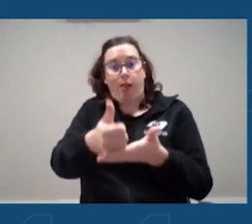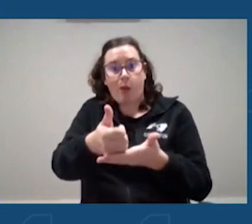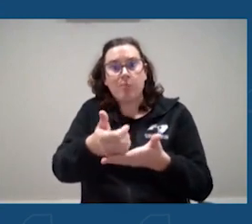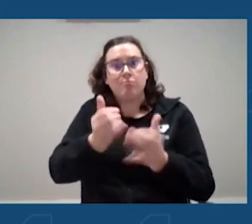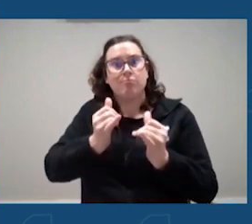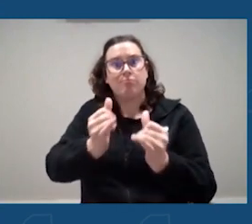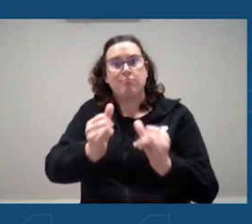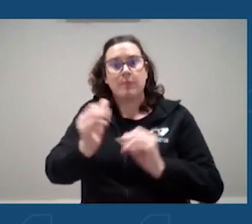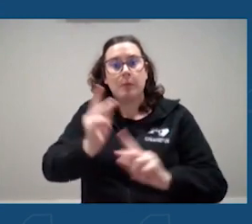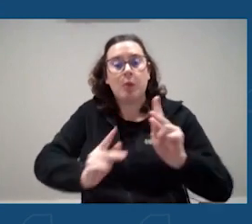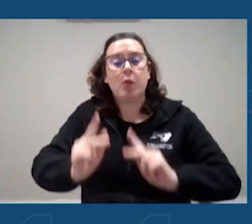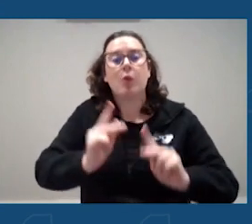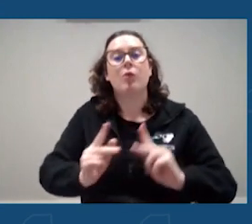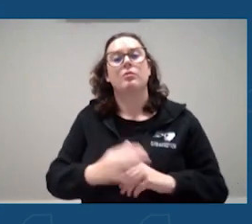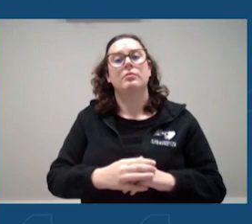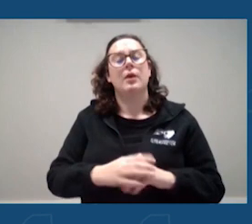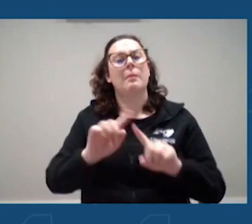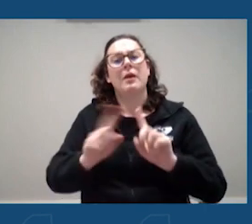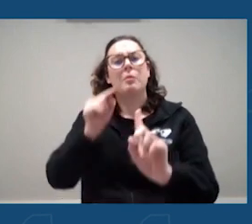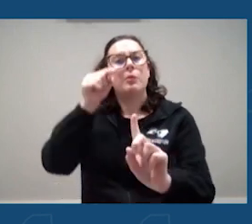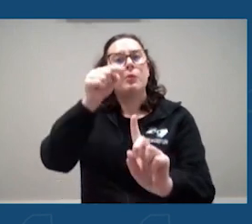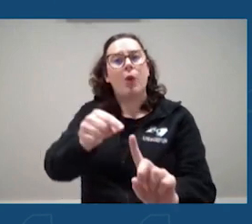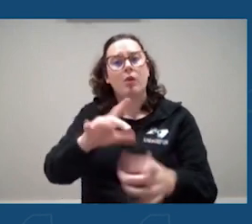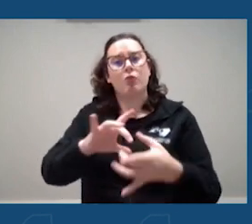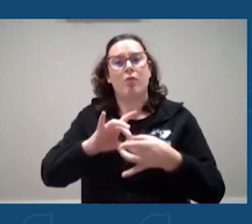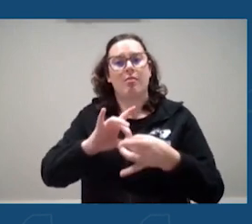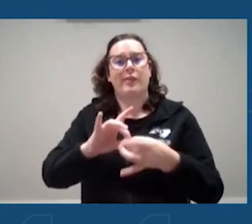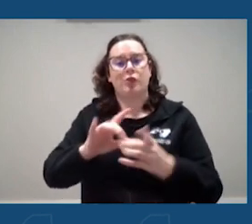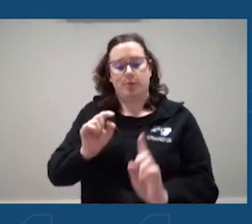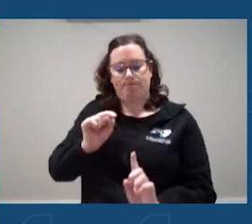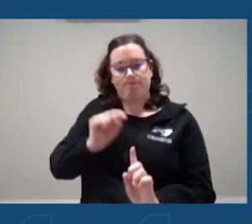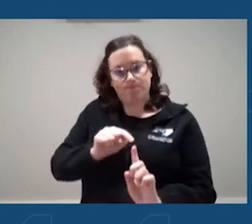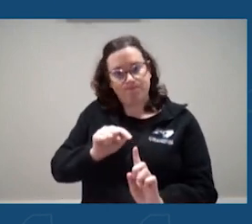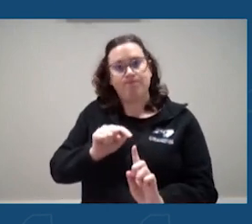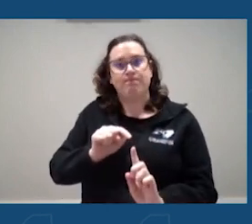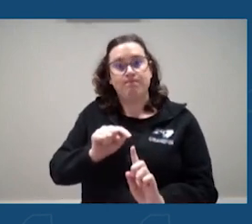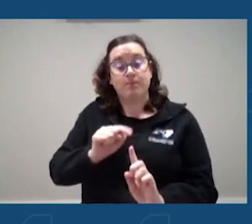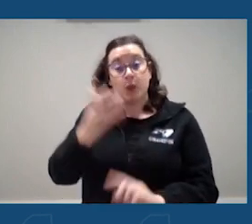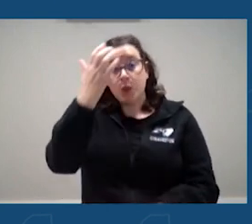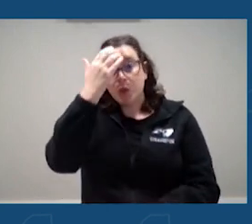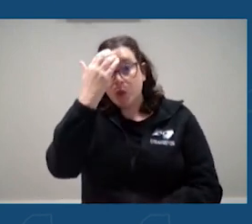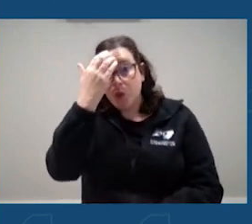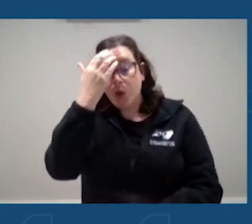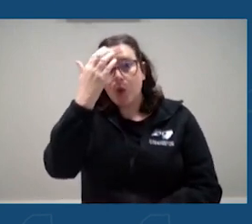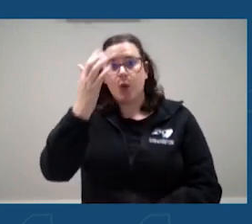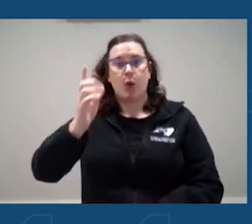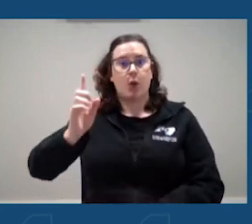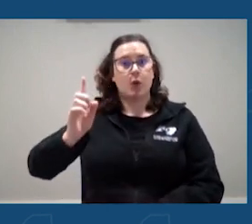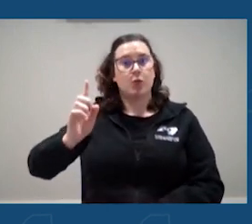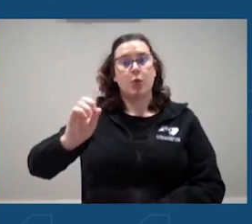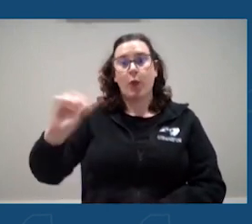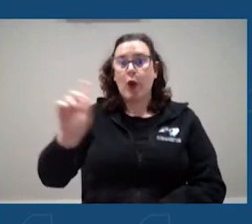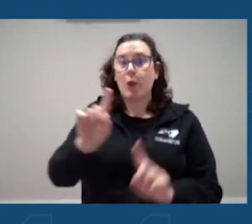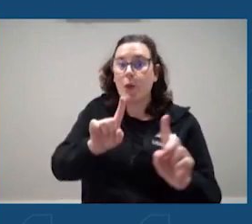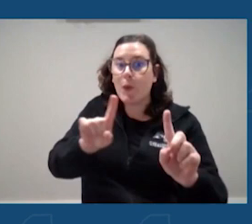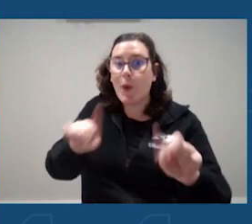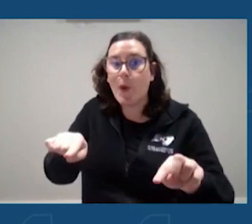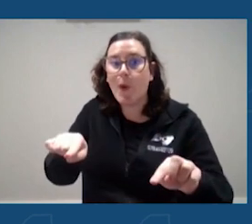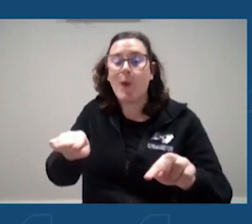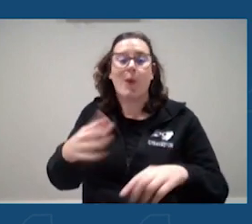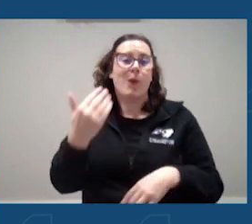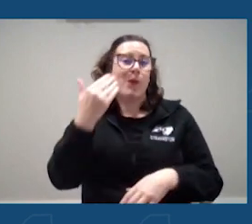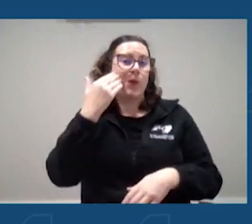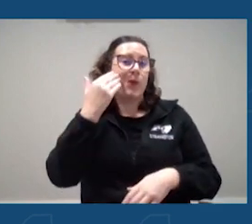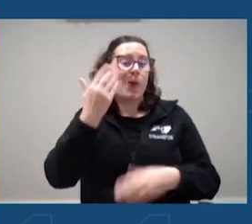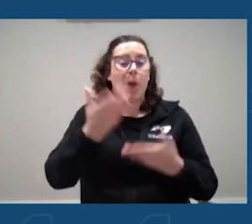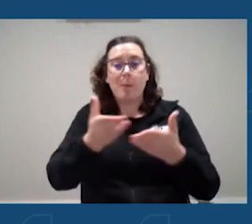building relationships, right? I mean, you know where to stand. You know the street corner. You know the public